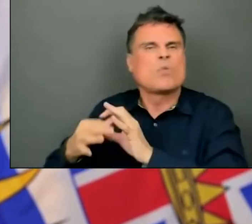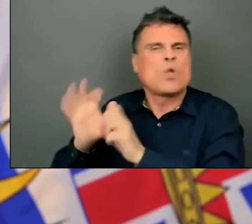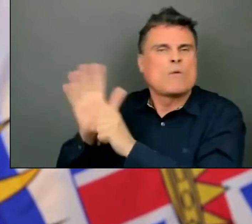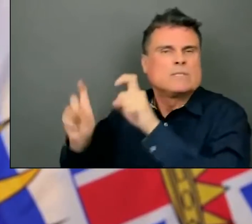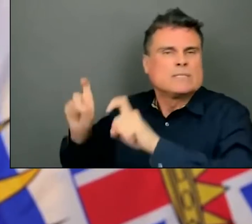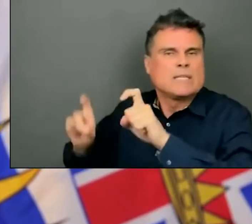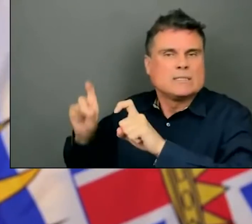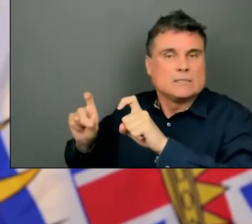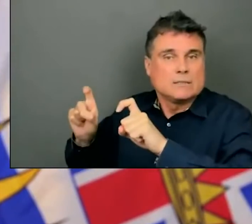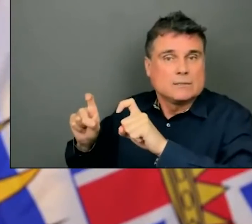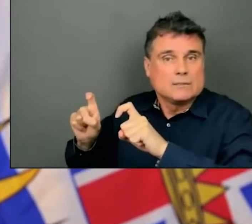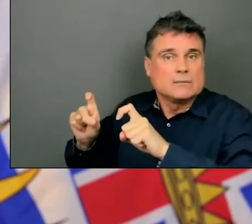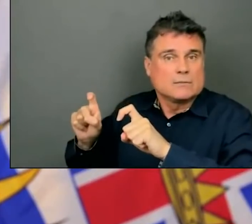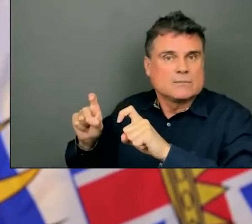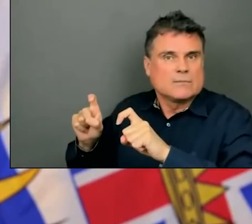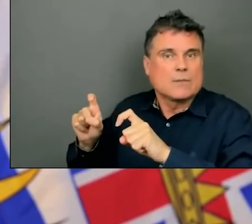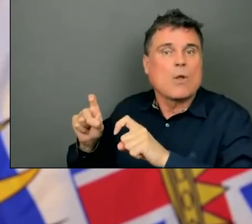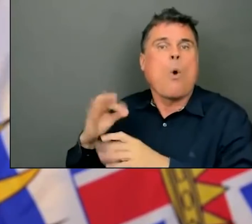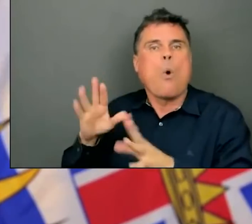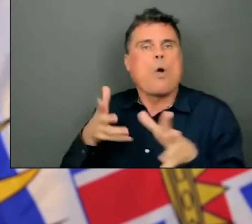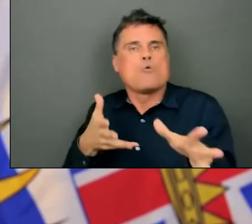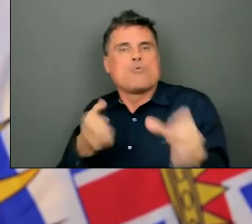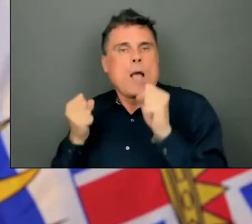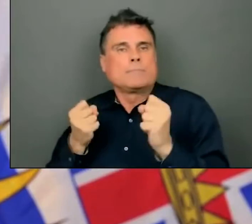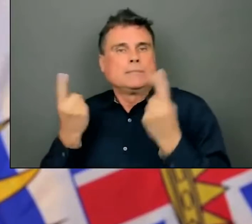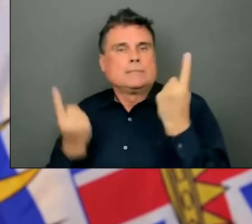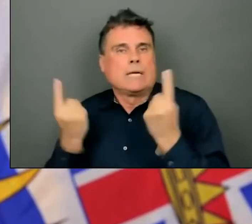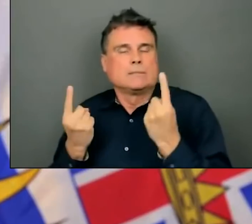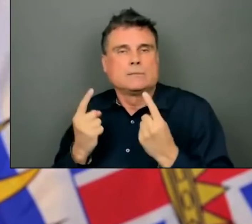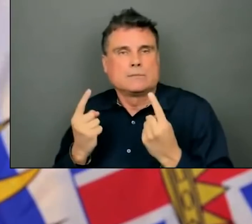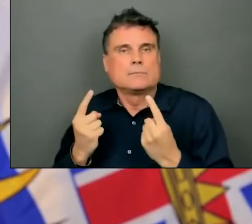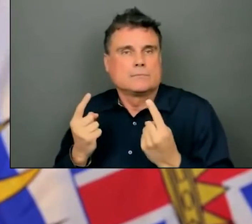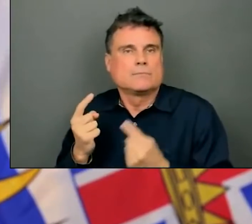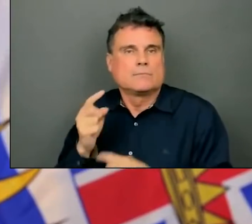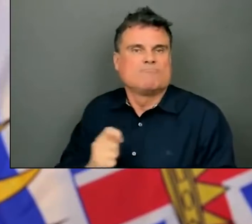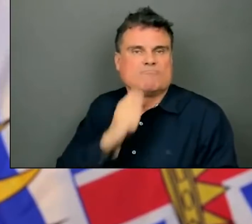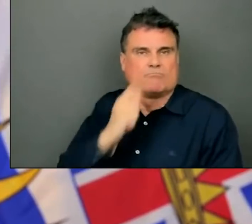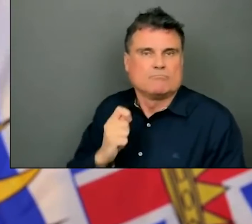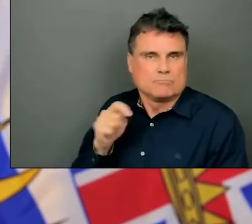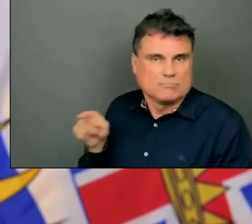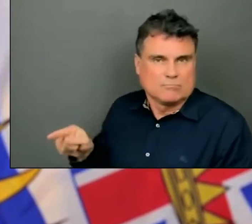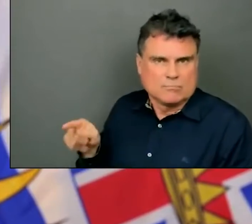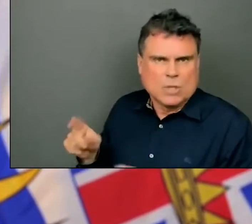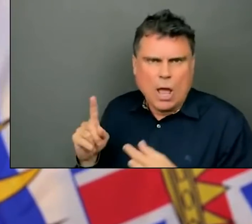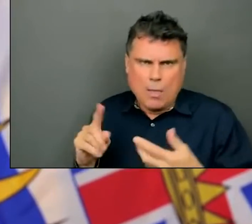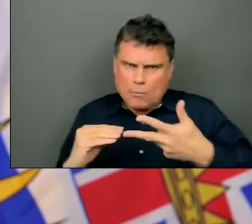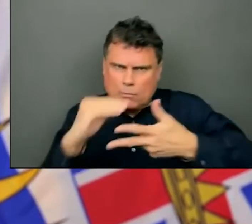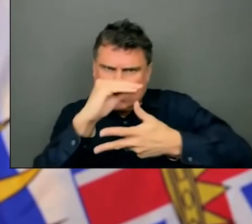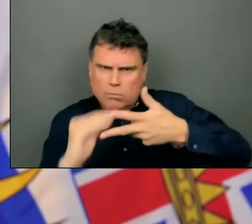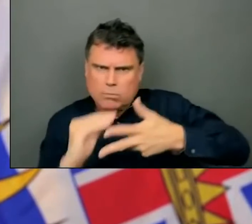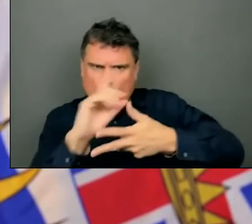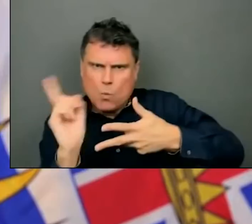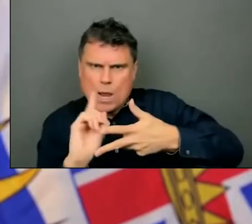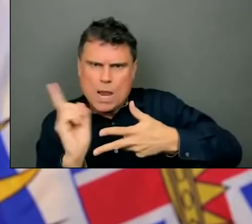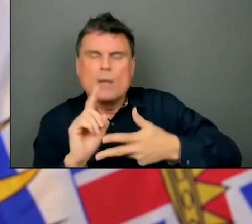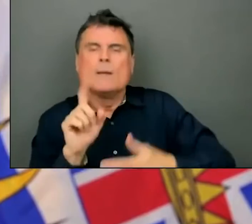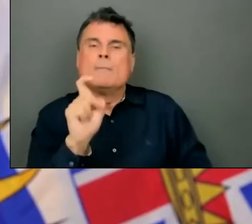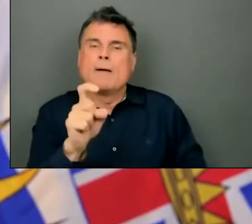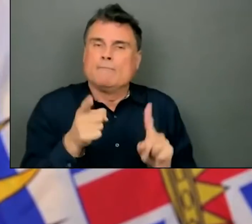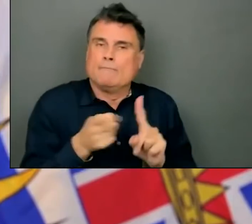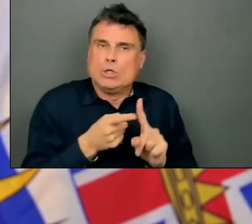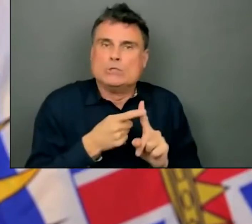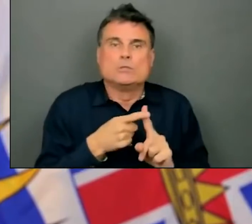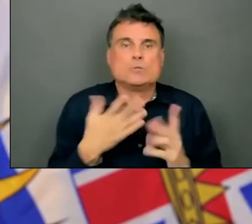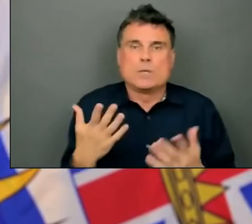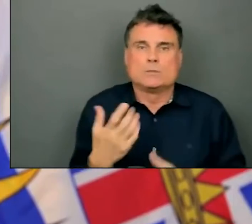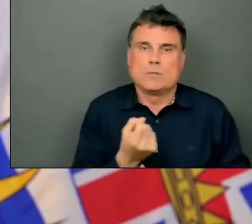treatments to be able to get PCR tests. And the treatments need to be started within the first few days, the first 5 days in